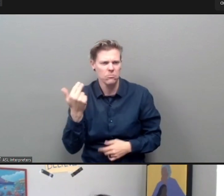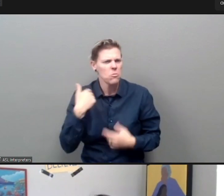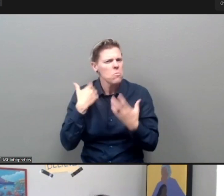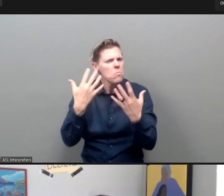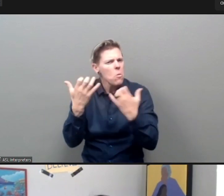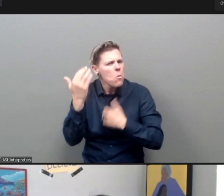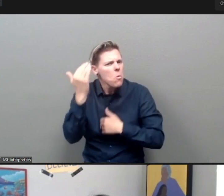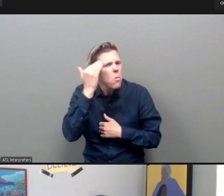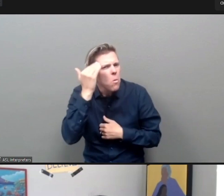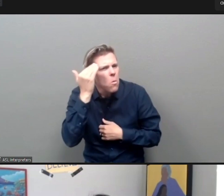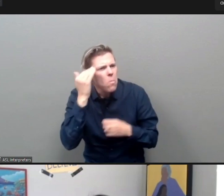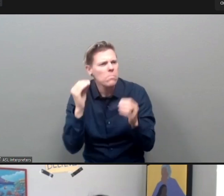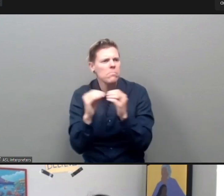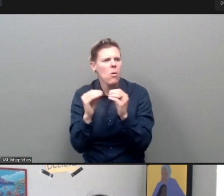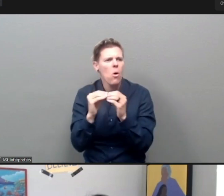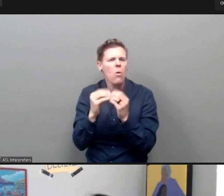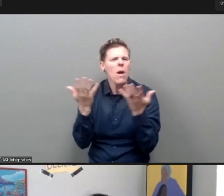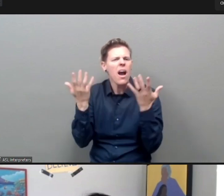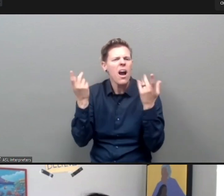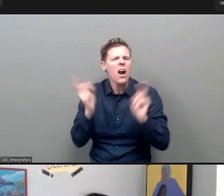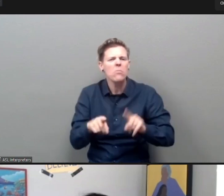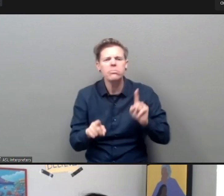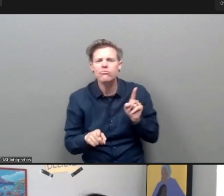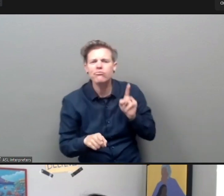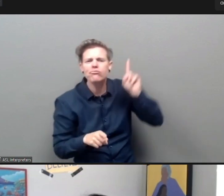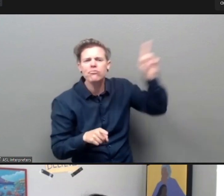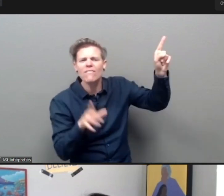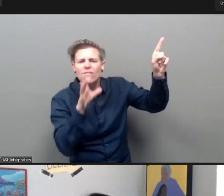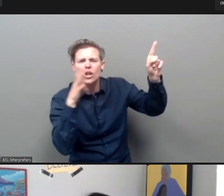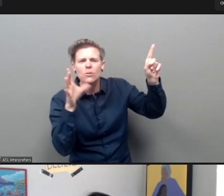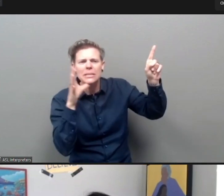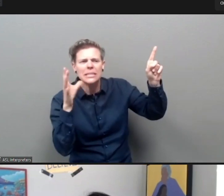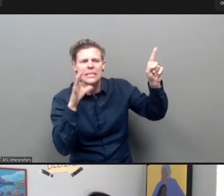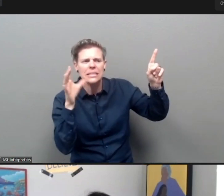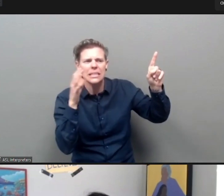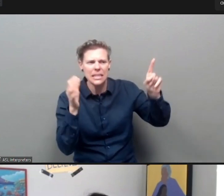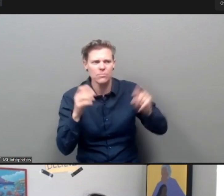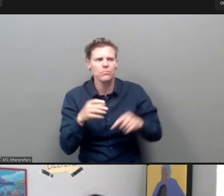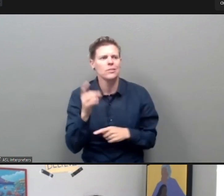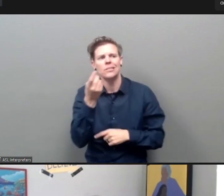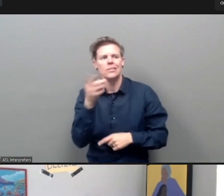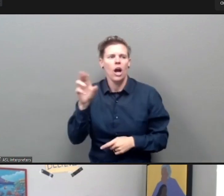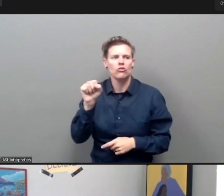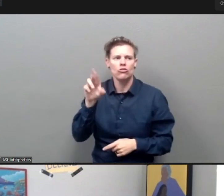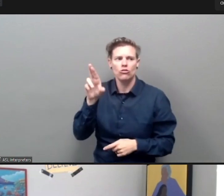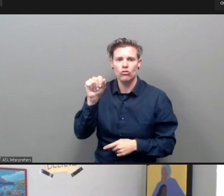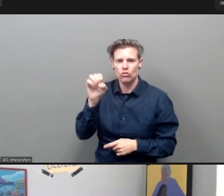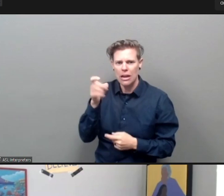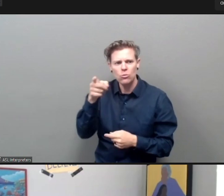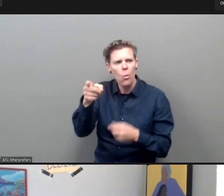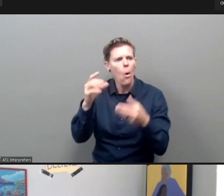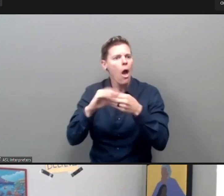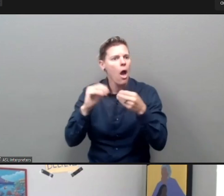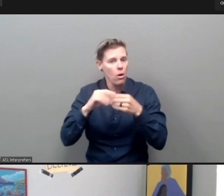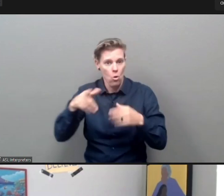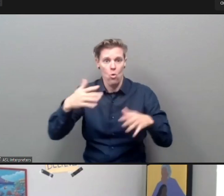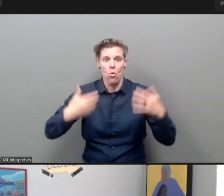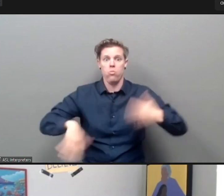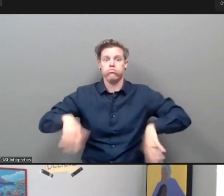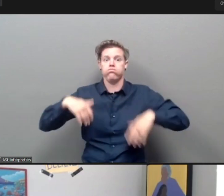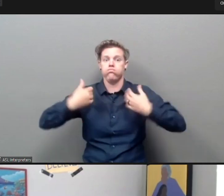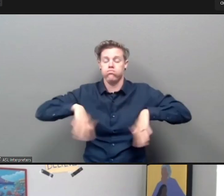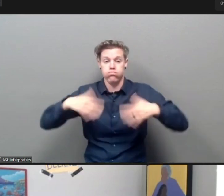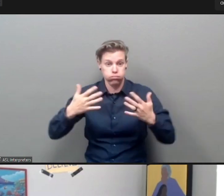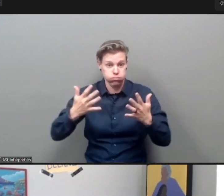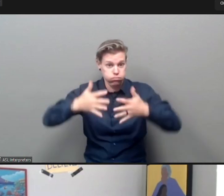Farmington. I know, Dr. Scrace, you had mentioned a little bit earlier in the news conference they're overwhelmed. If I remember correctly, it was